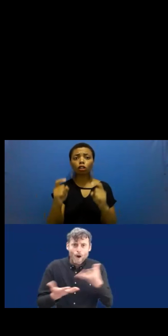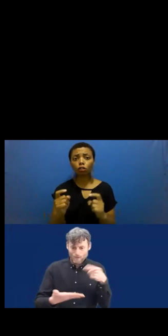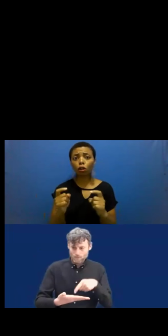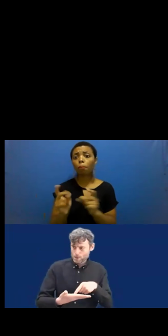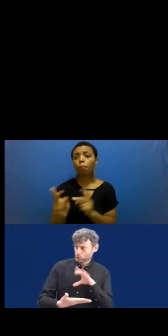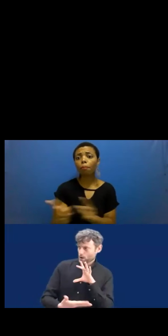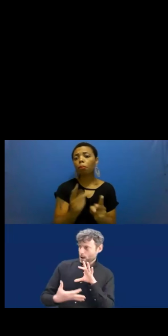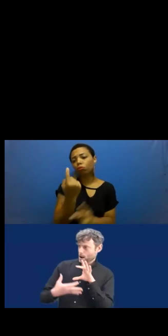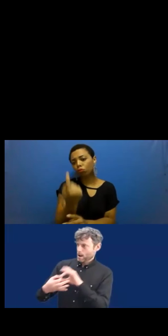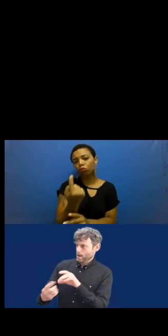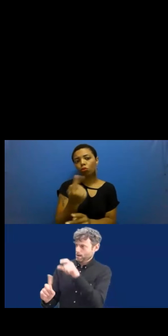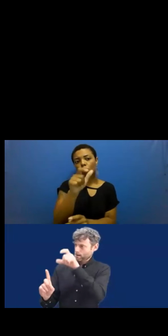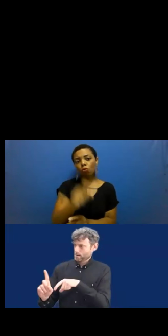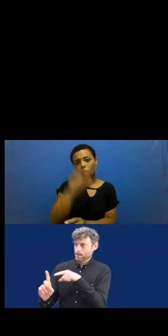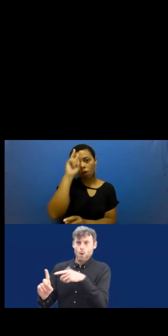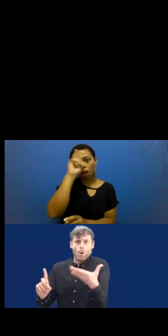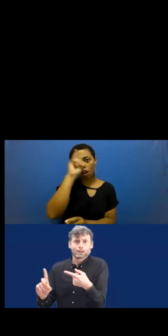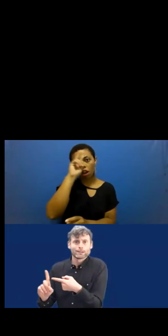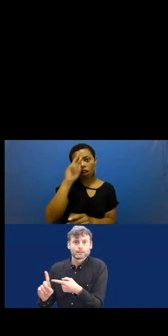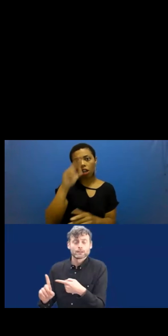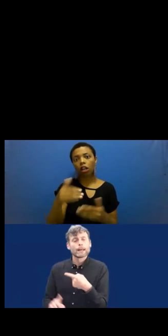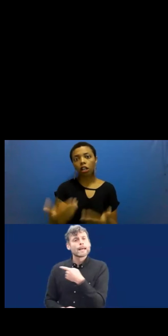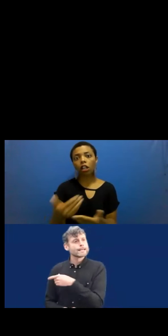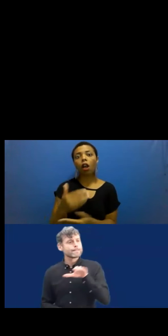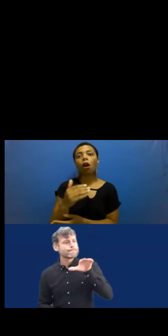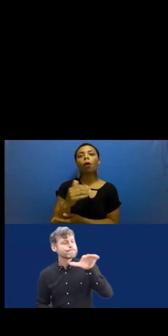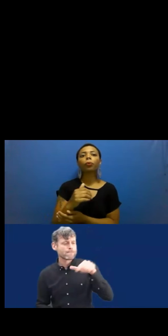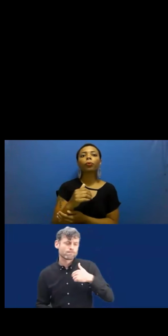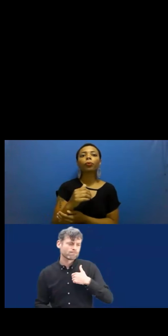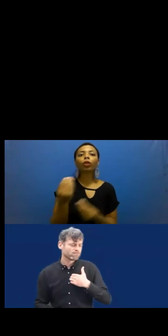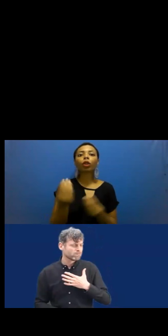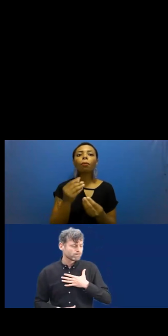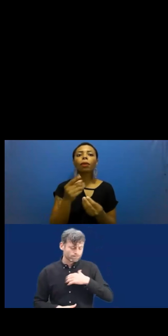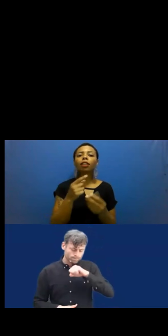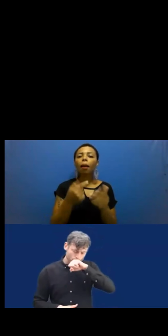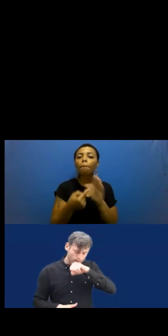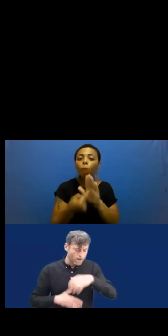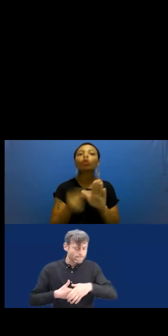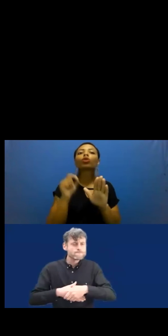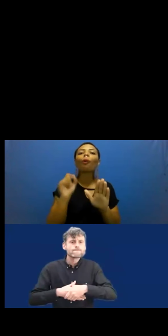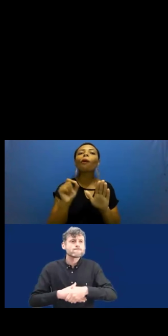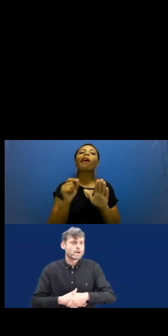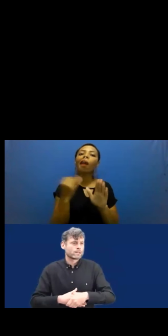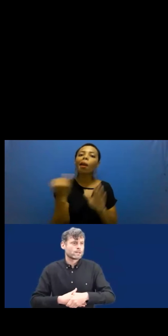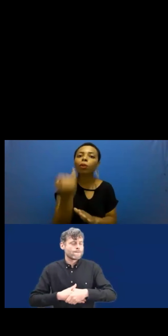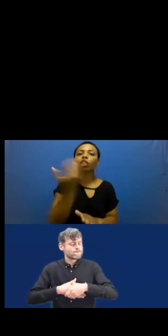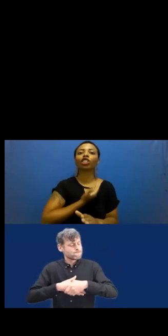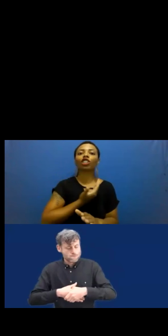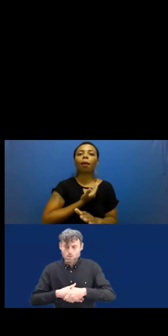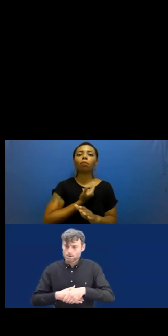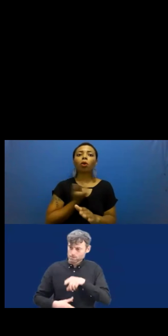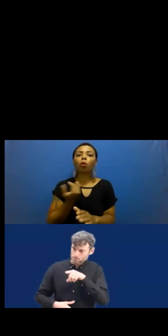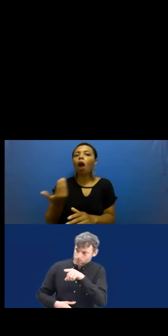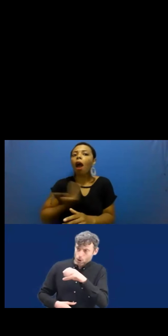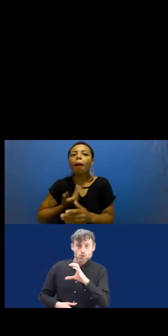So he emphasized the importance of friends who have George syndrome, of friends who are deaf, and